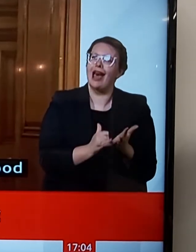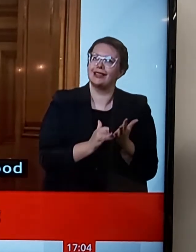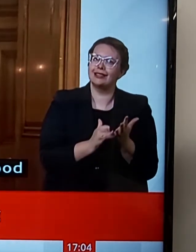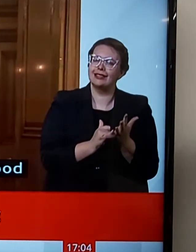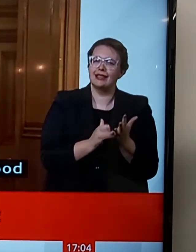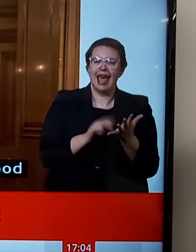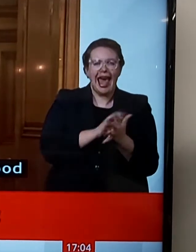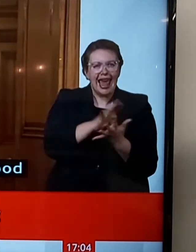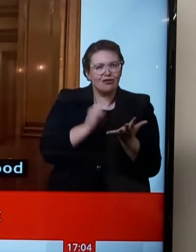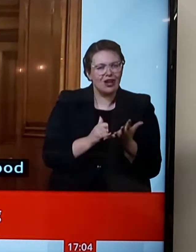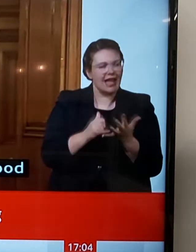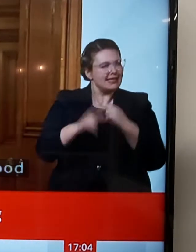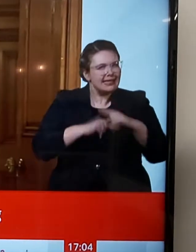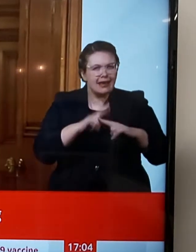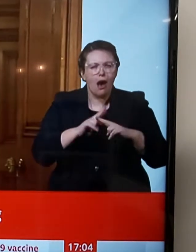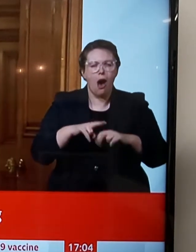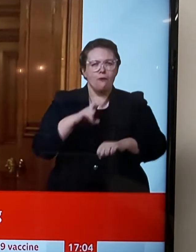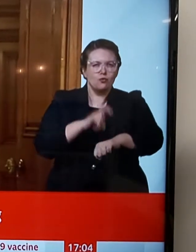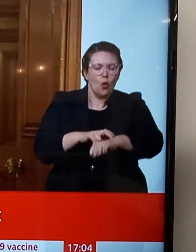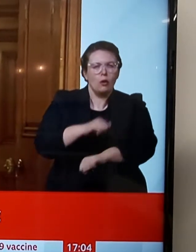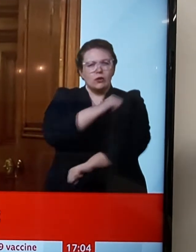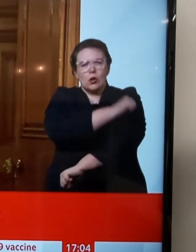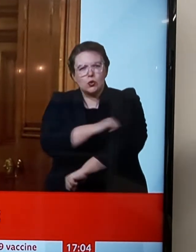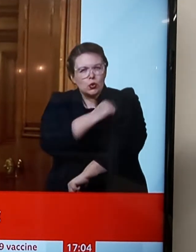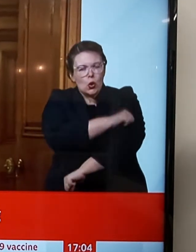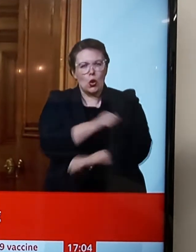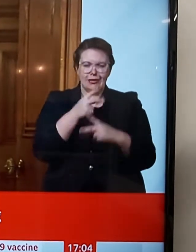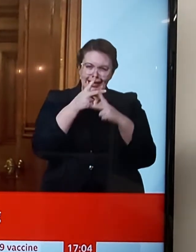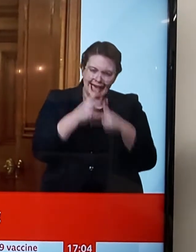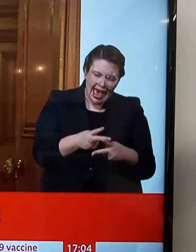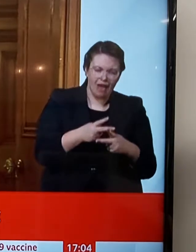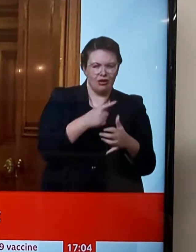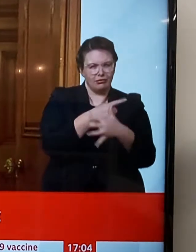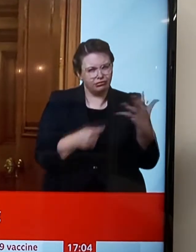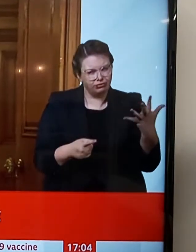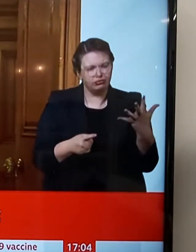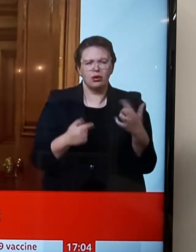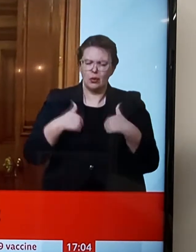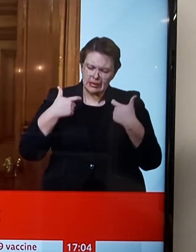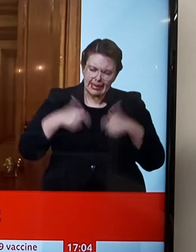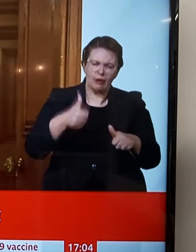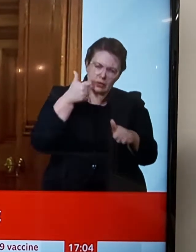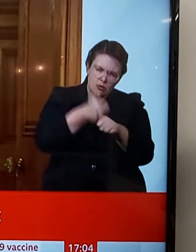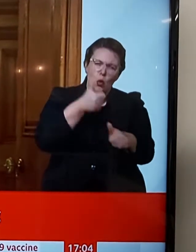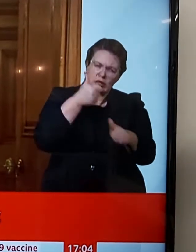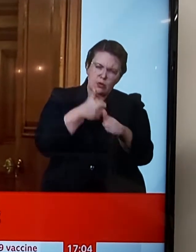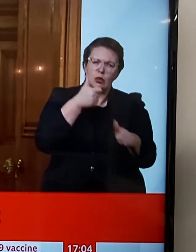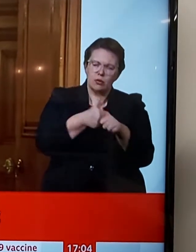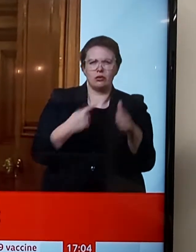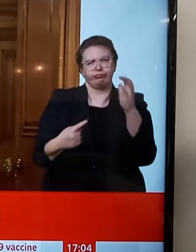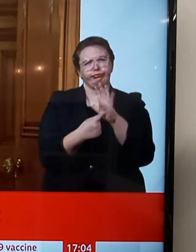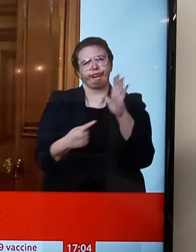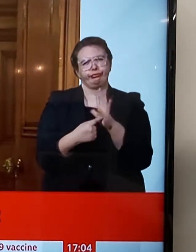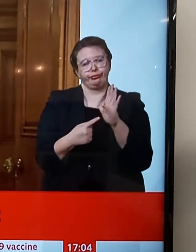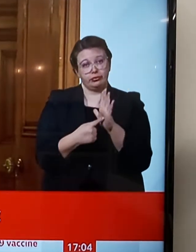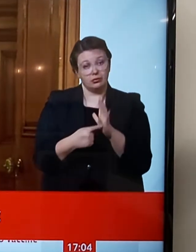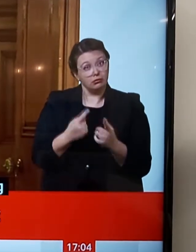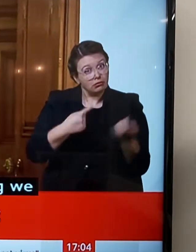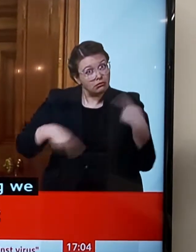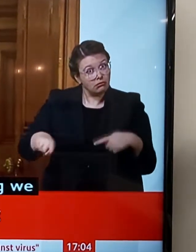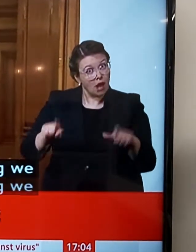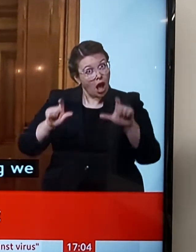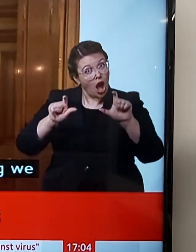care workers. And let's do everything we can to carry on supporting them. Because if we stay,